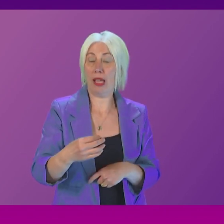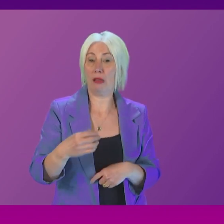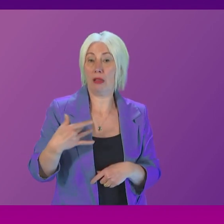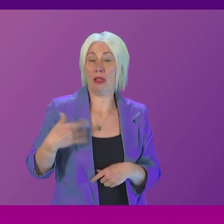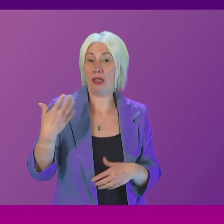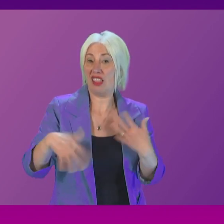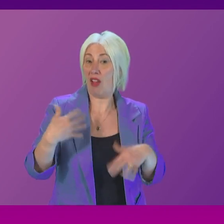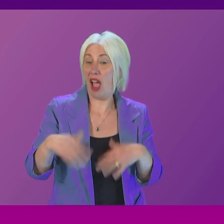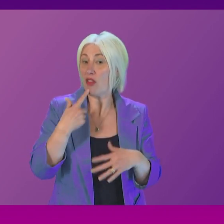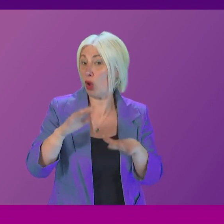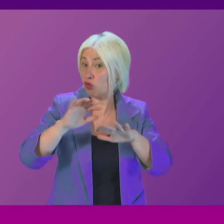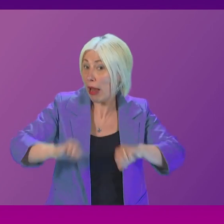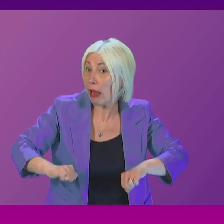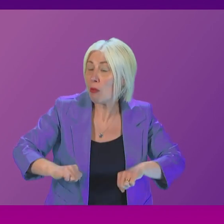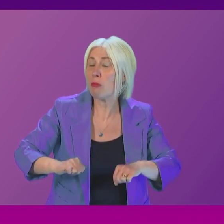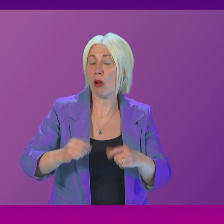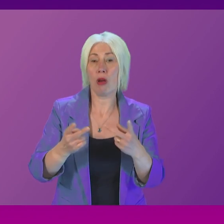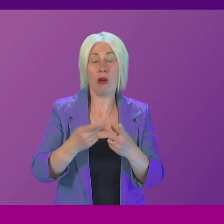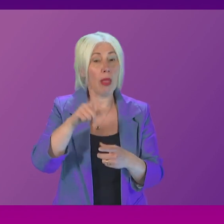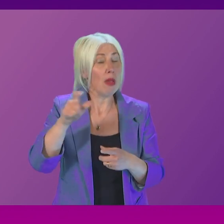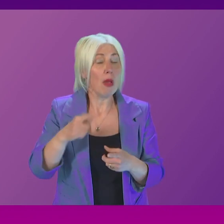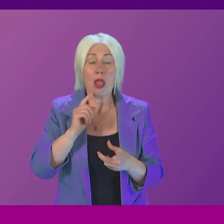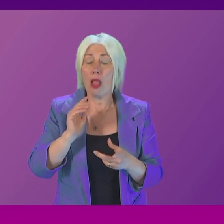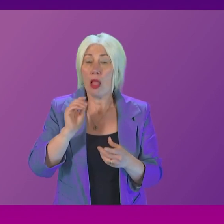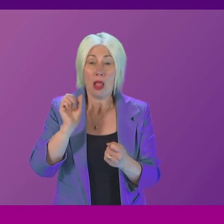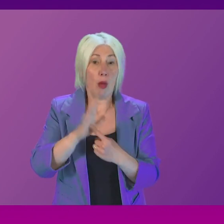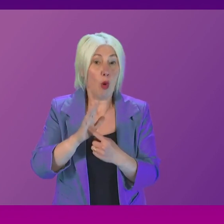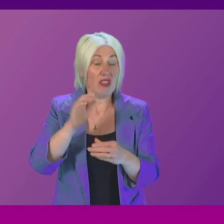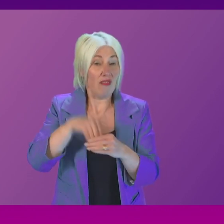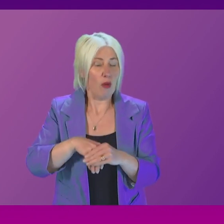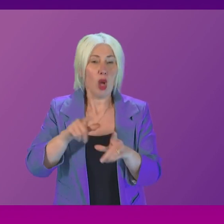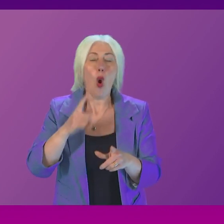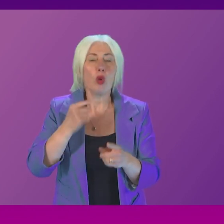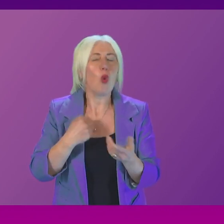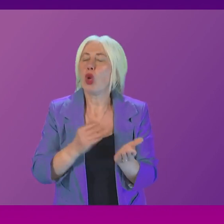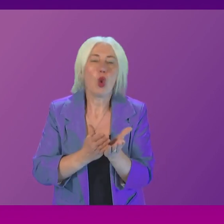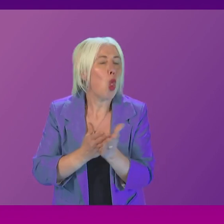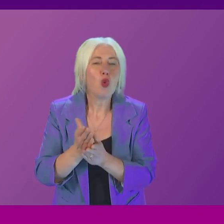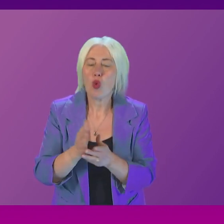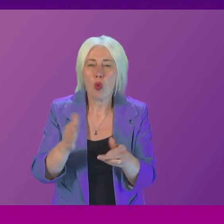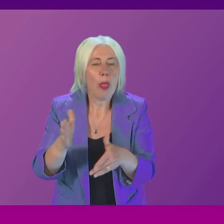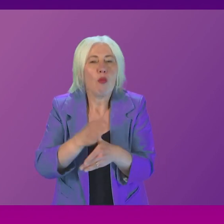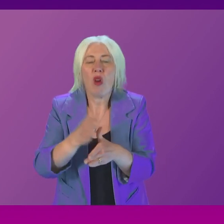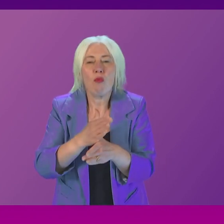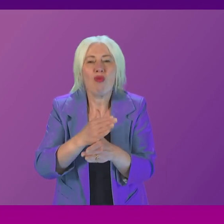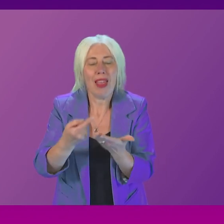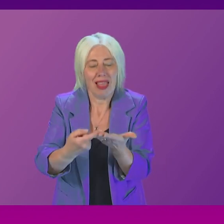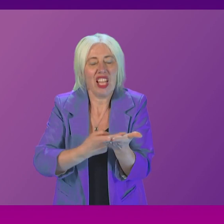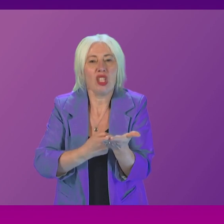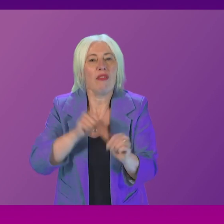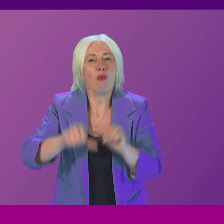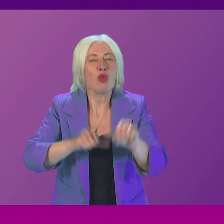of rape and others, of course, who are important in this, we wouldn't want to go back through the primary legislative process all over